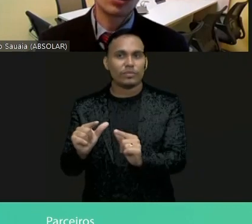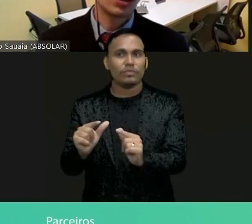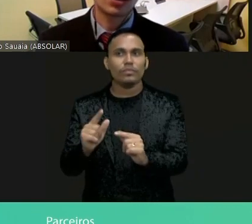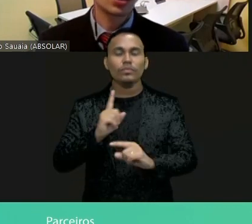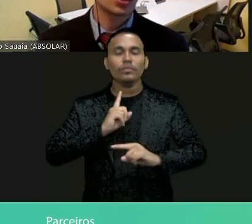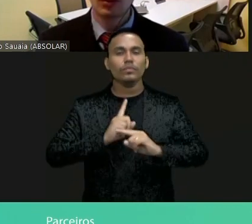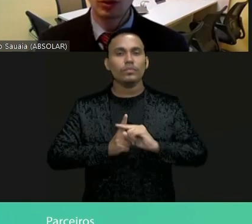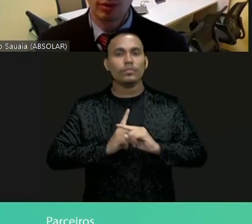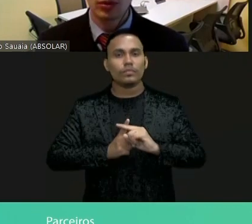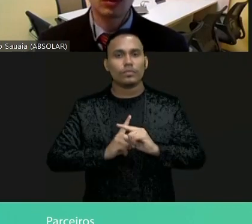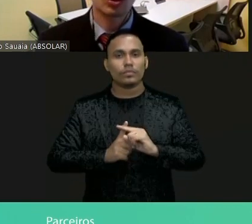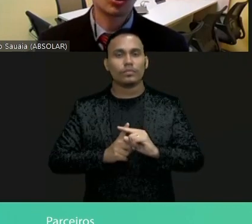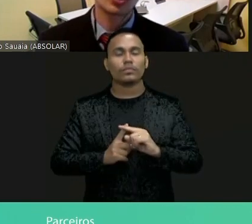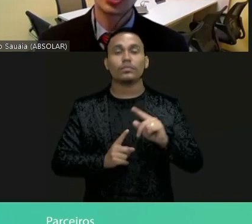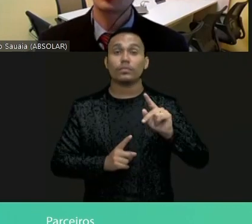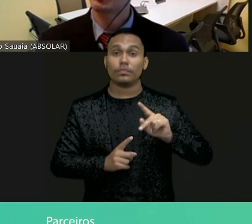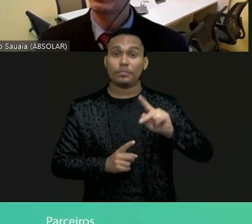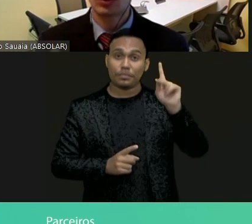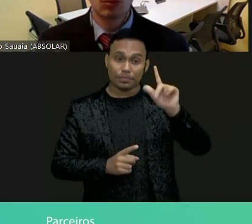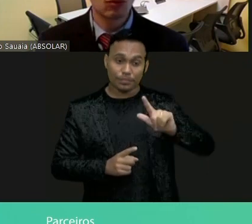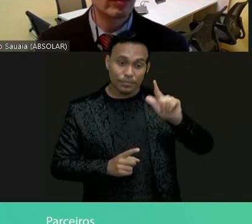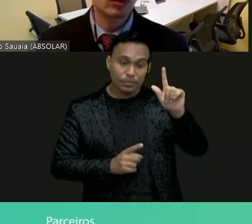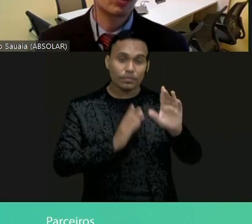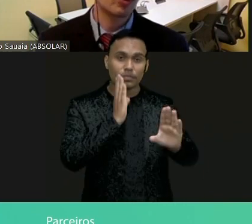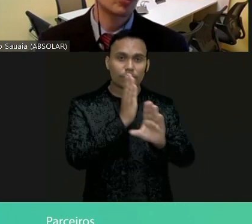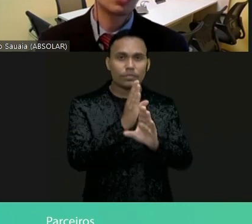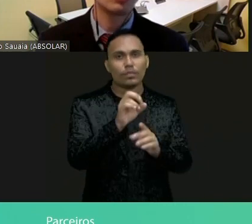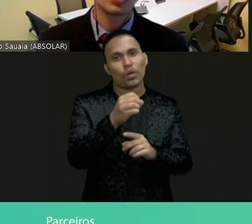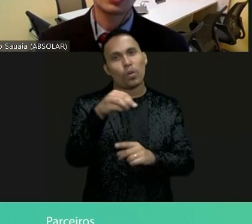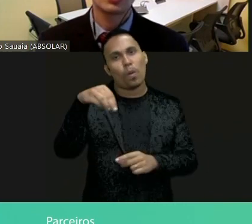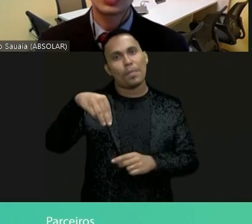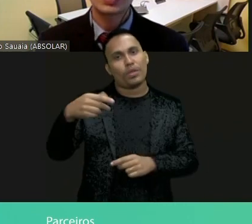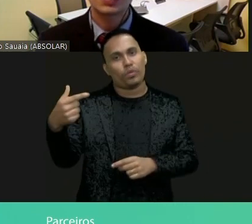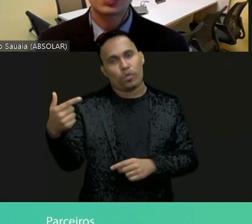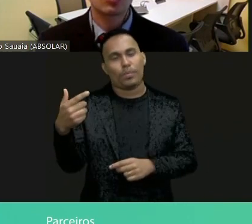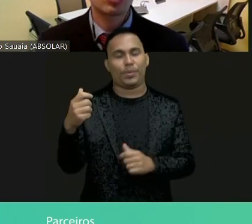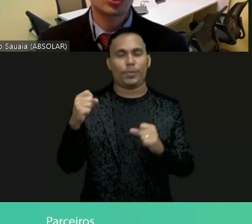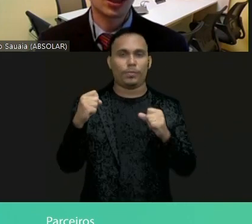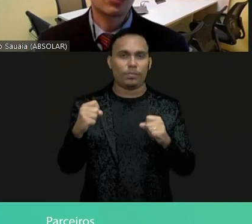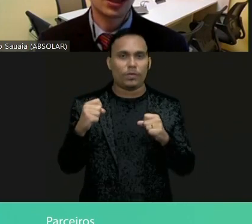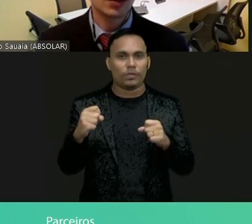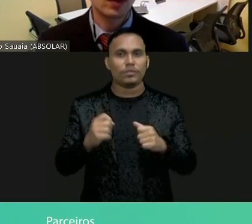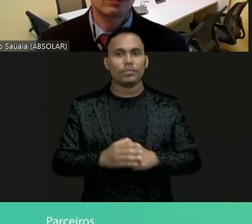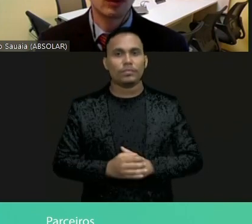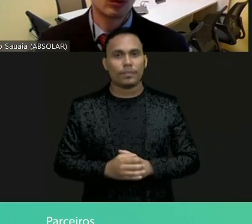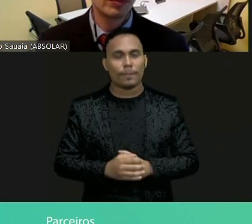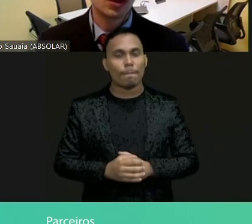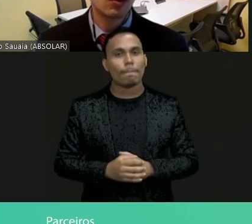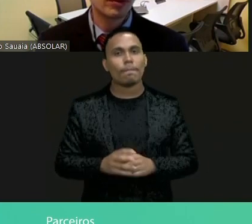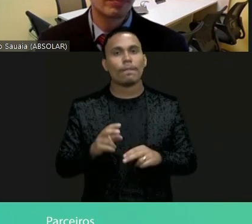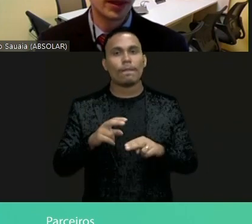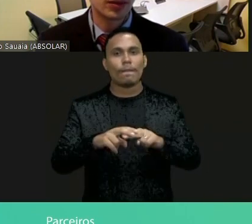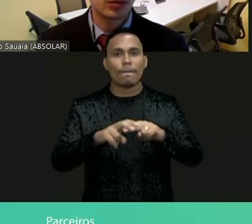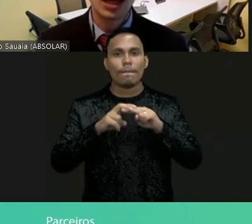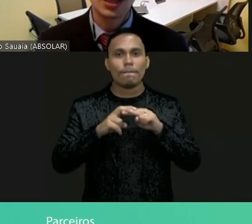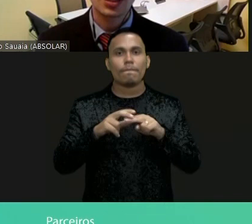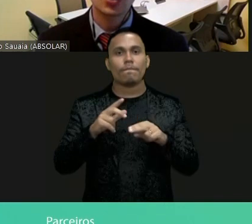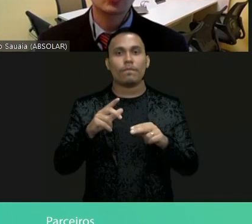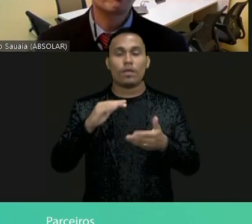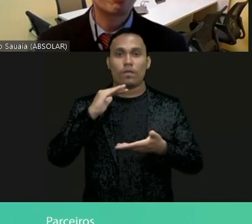lower. You know, kilo of production, cubic meter. So, you